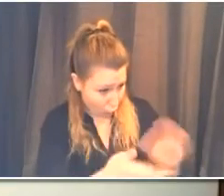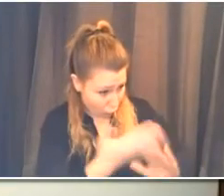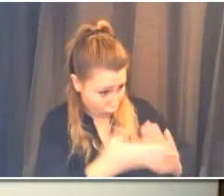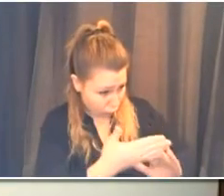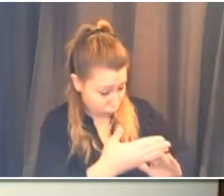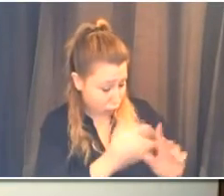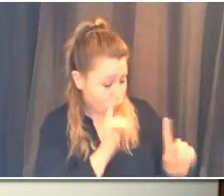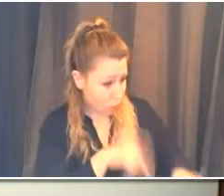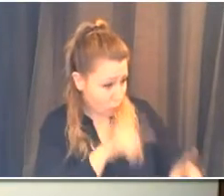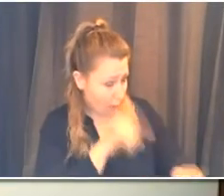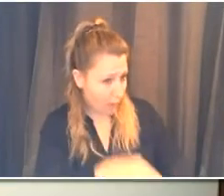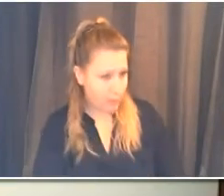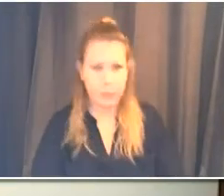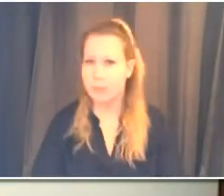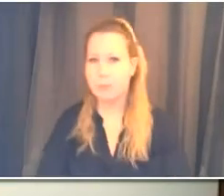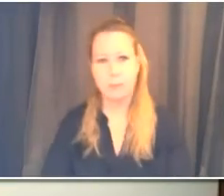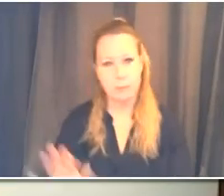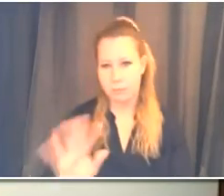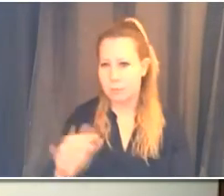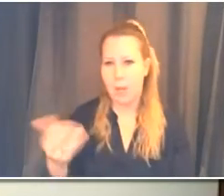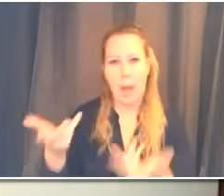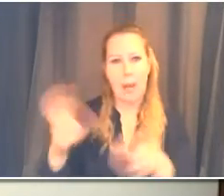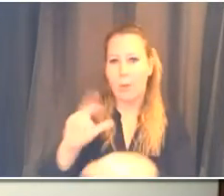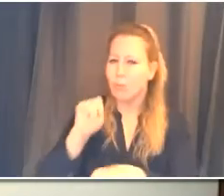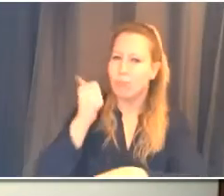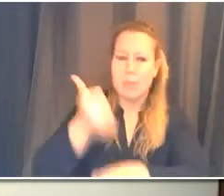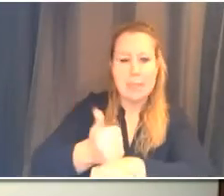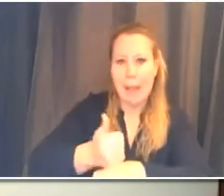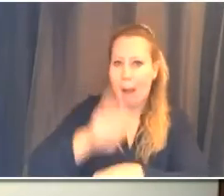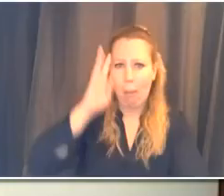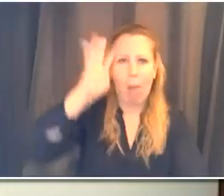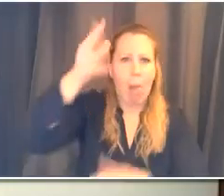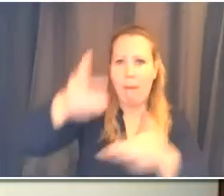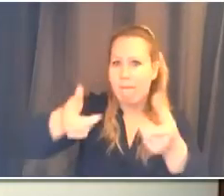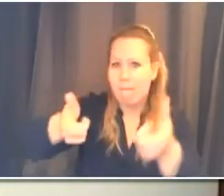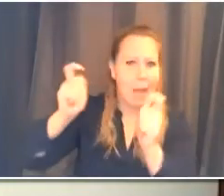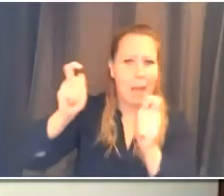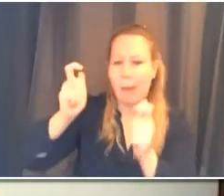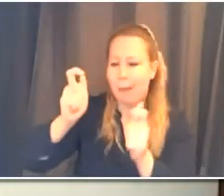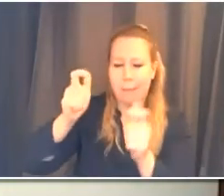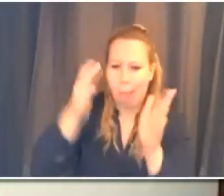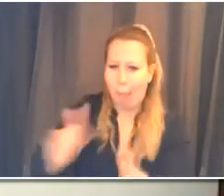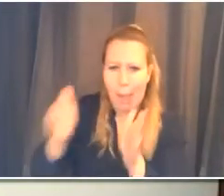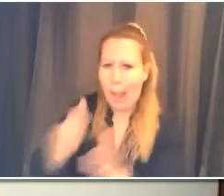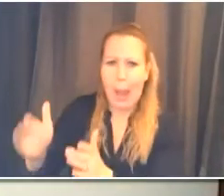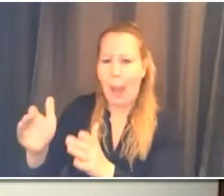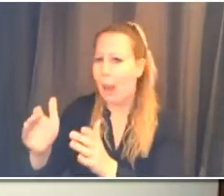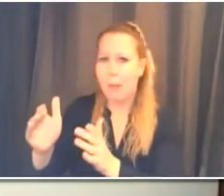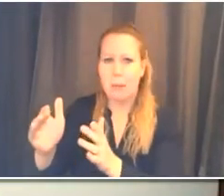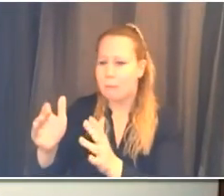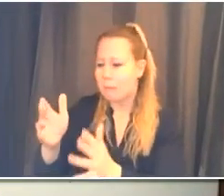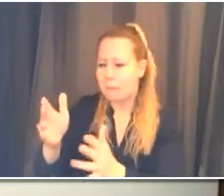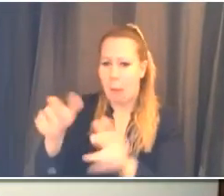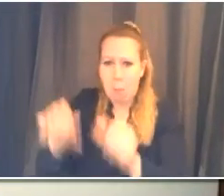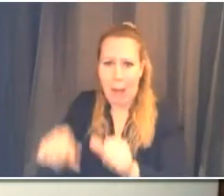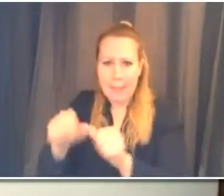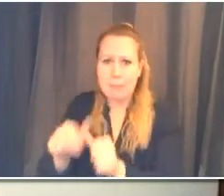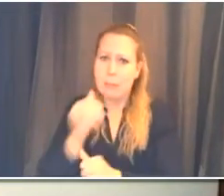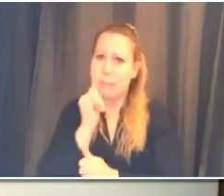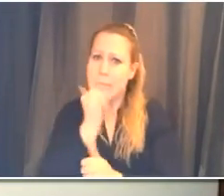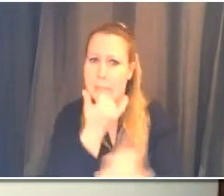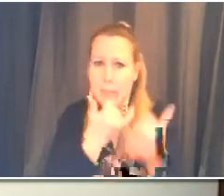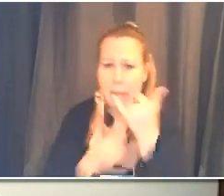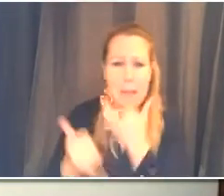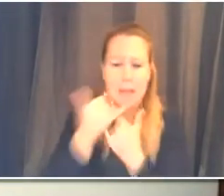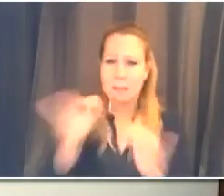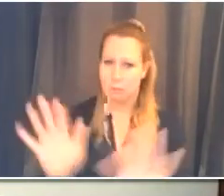start it you know so so and and something bad happens and and and and we we we're very upset by it um we